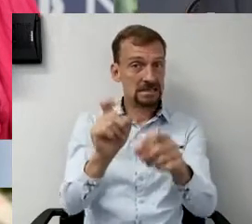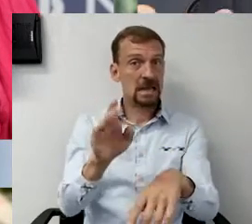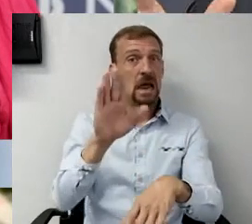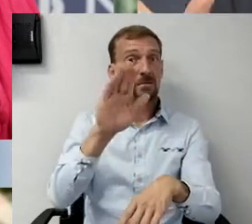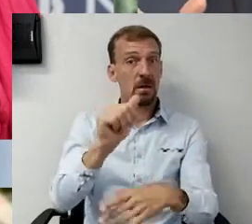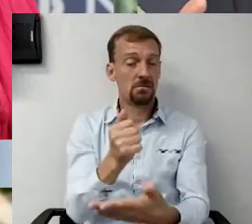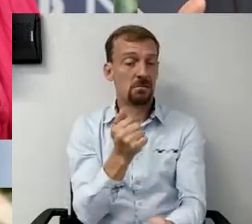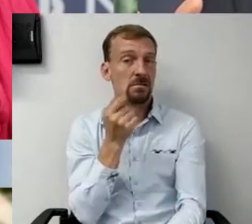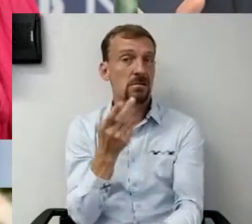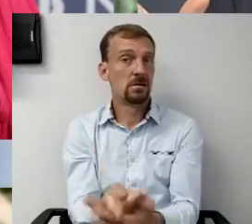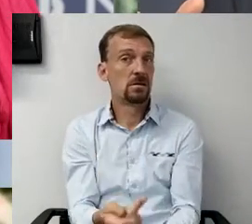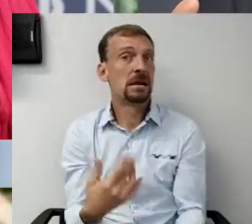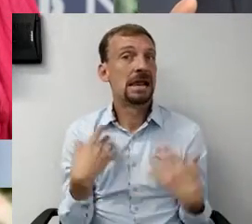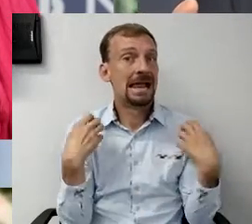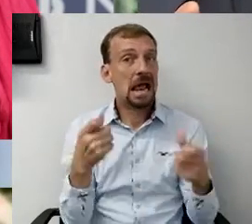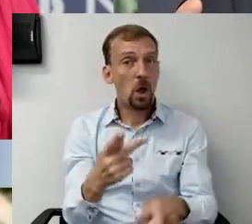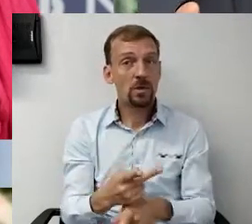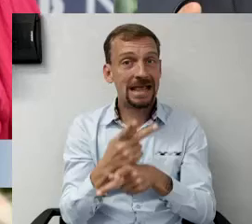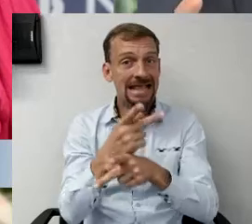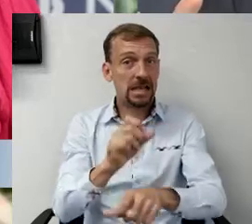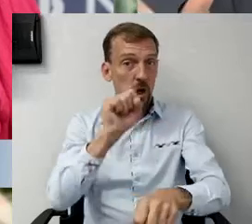an authorized healthcare worker.